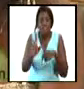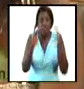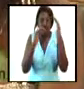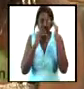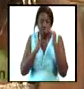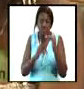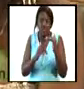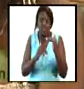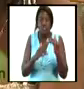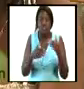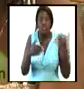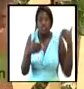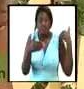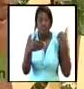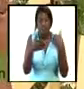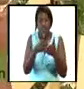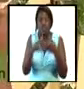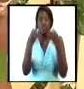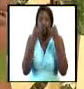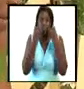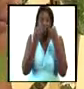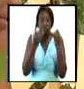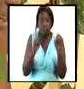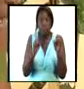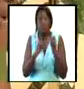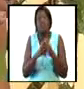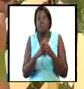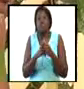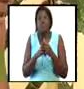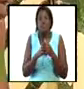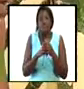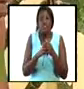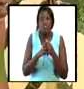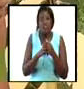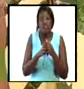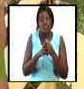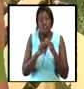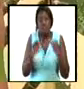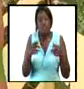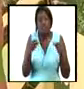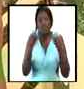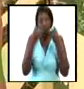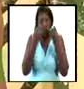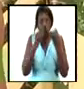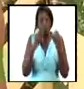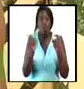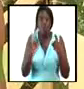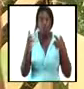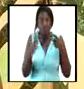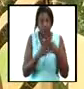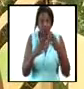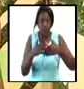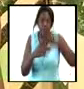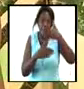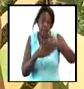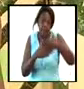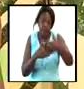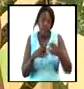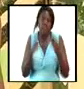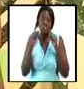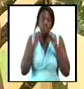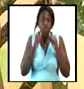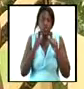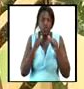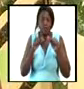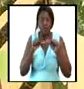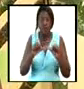introduction often gives background information or creates the atmosphere or setting for what will follow, right? It helps us understand the